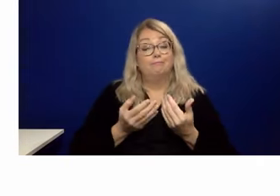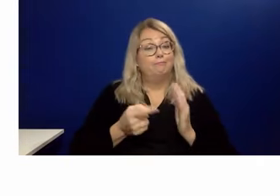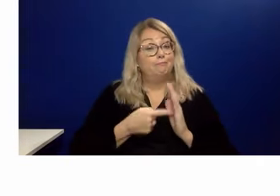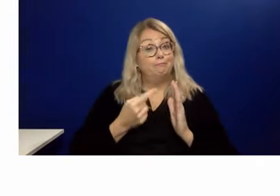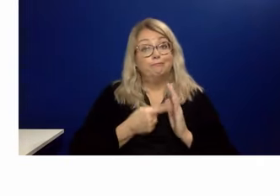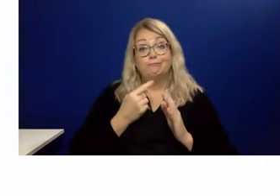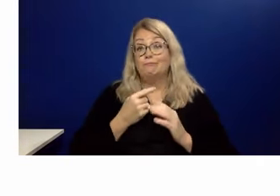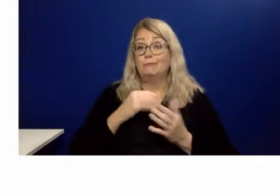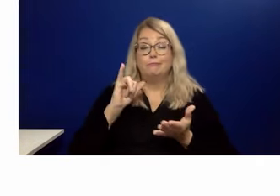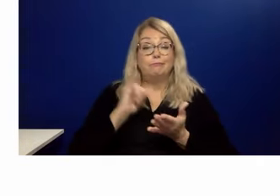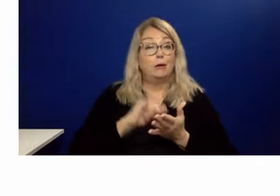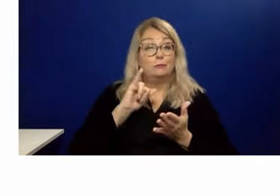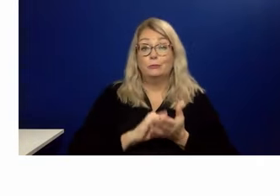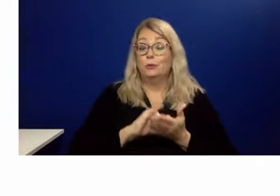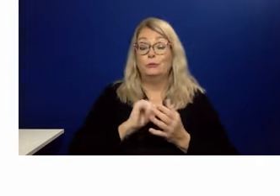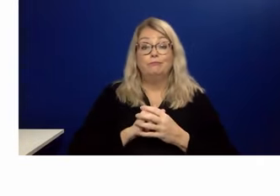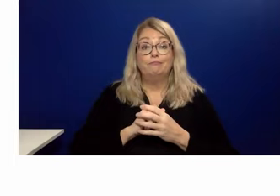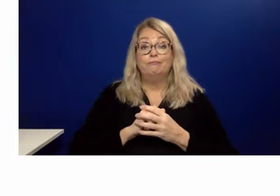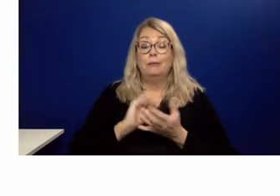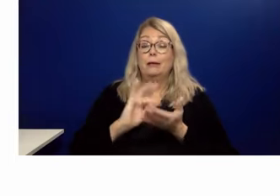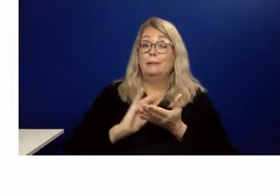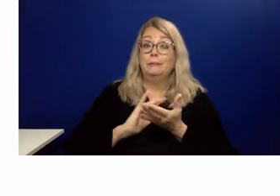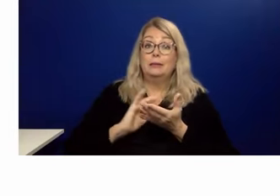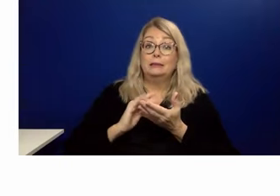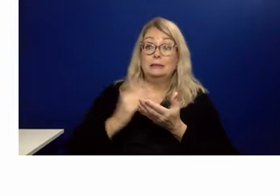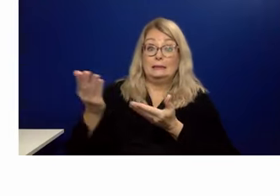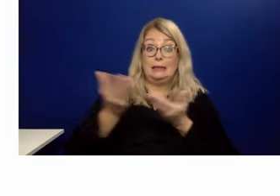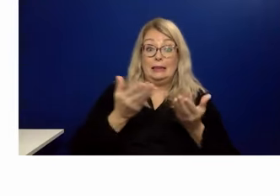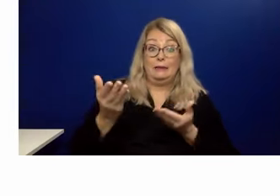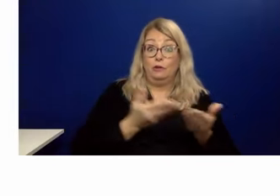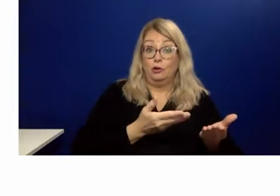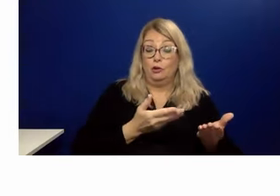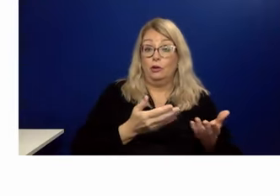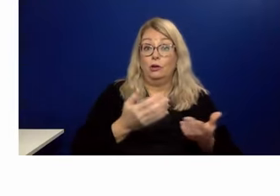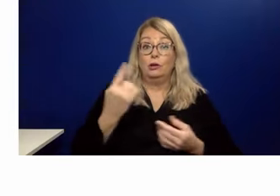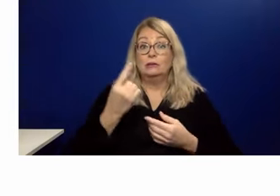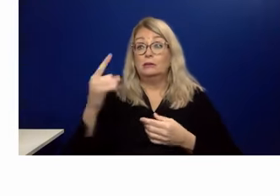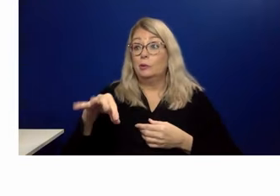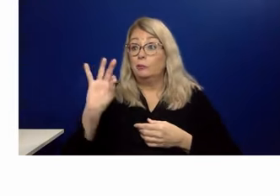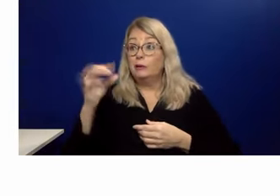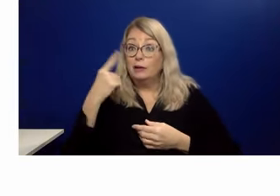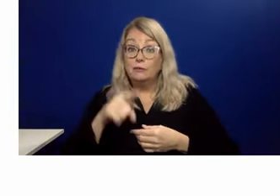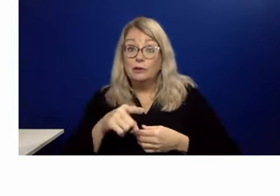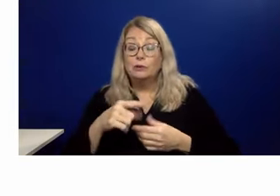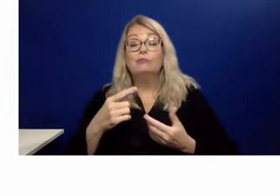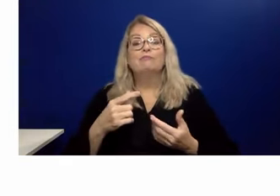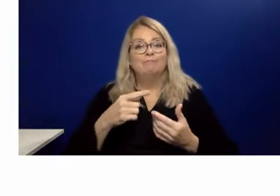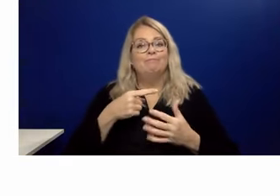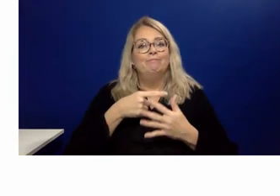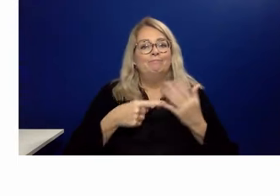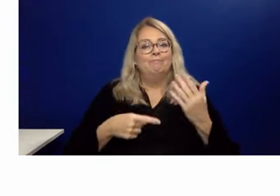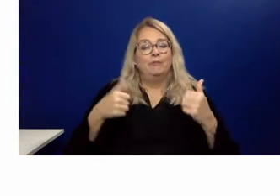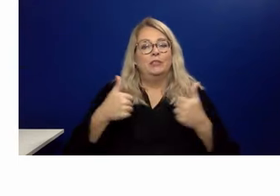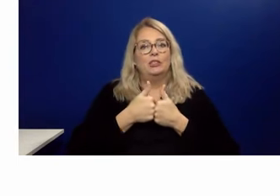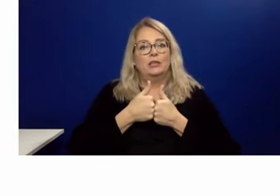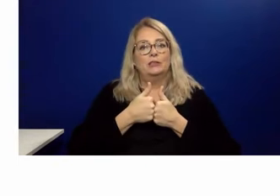medication delivered, somebody picking it up. Again, those are some of the challenges, right, that we still continue